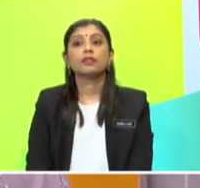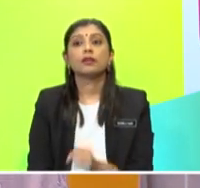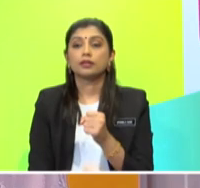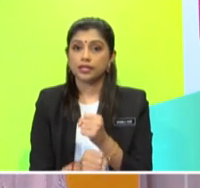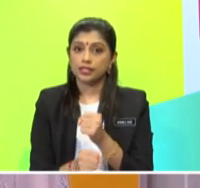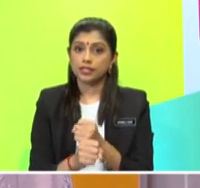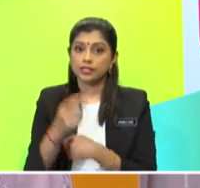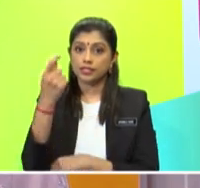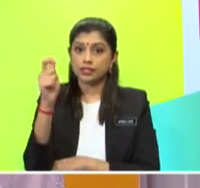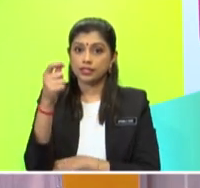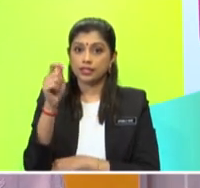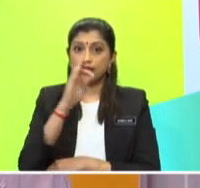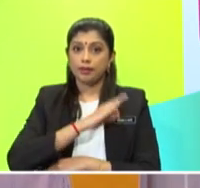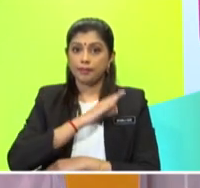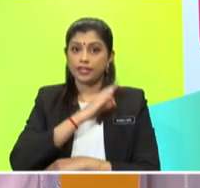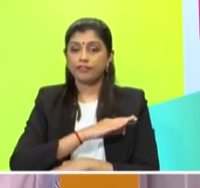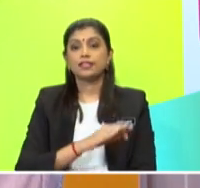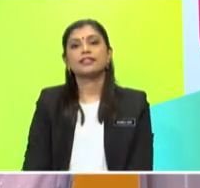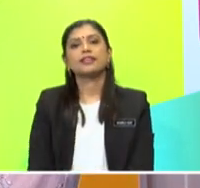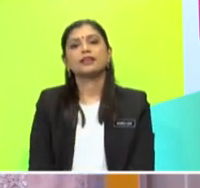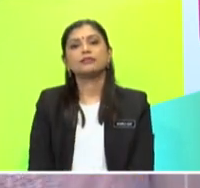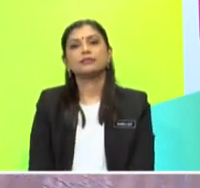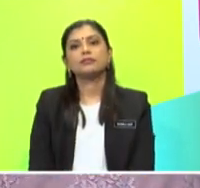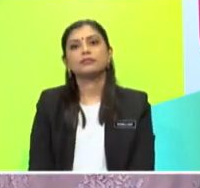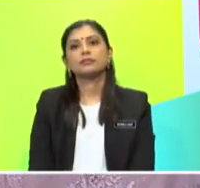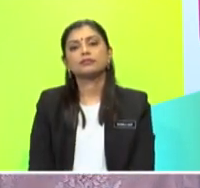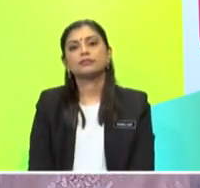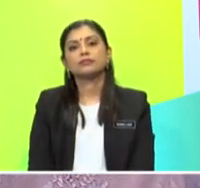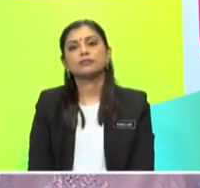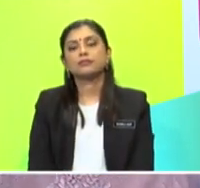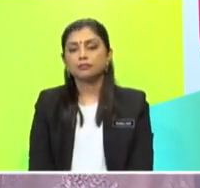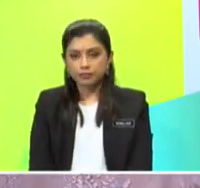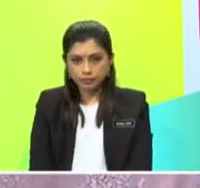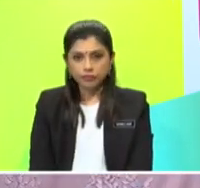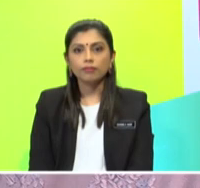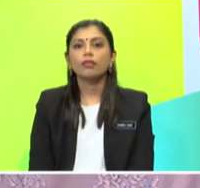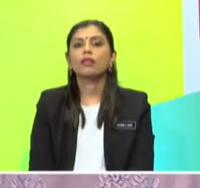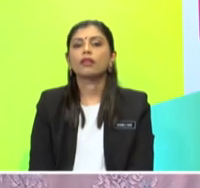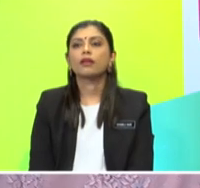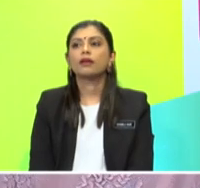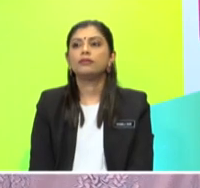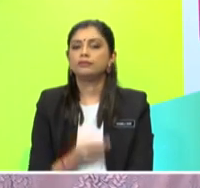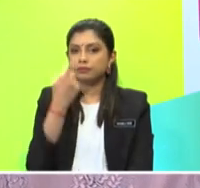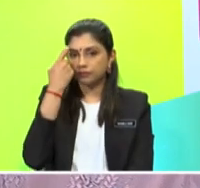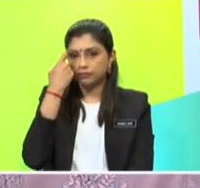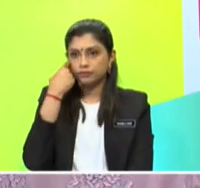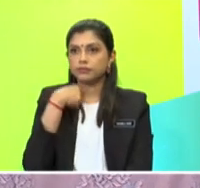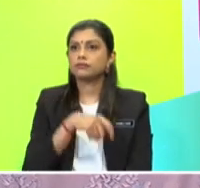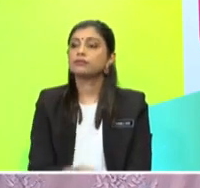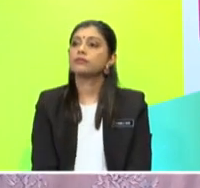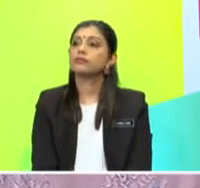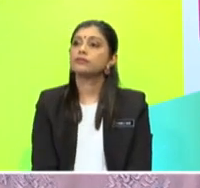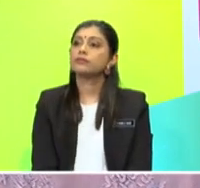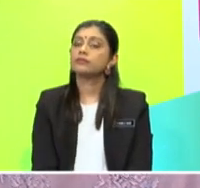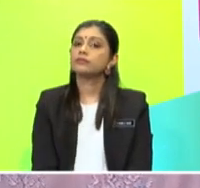incorporate your situation and your task? Now, let's look at the slides here. So we're going to do this very quickly. Now, that, Sean, stands